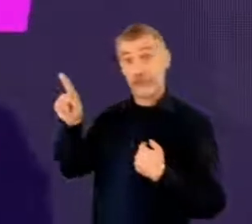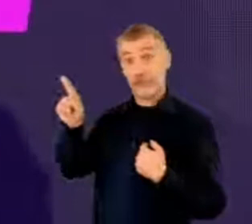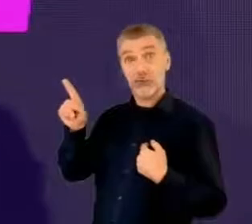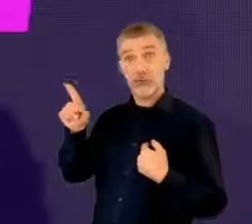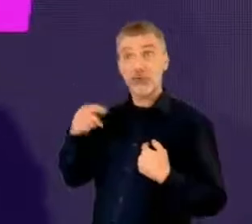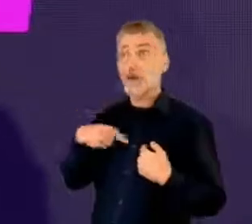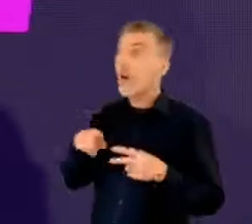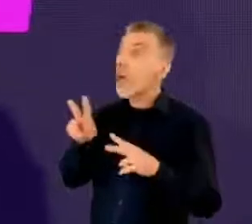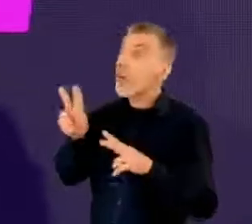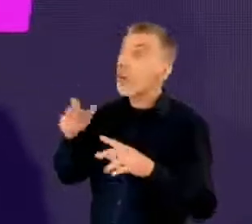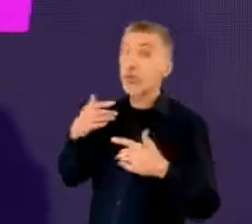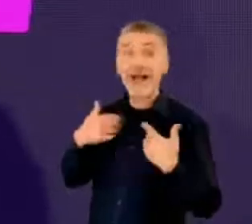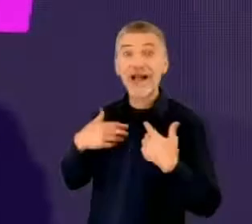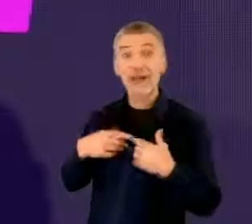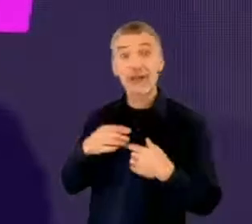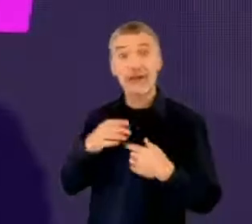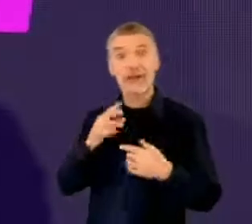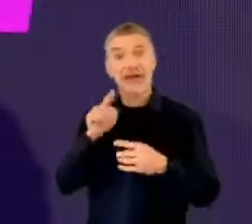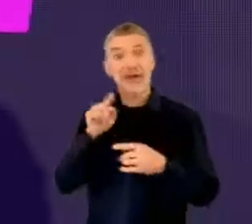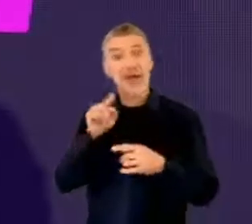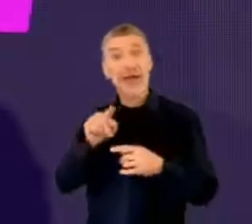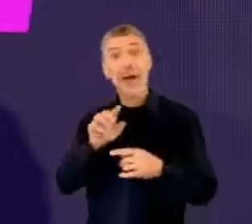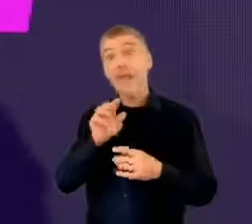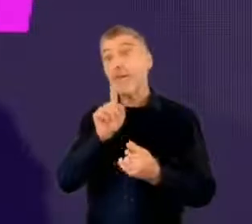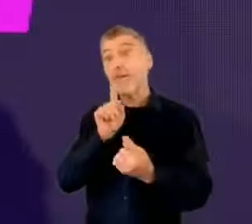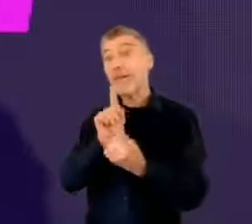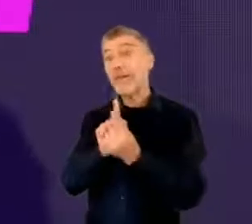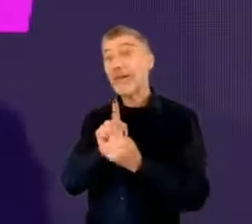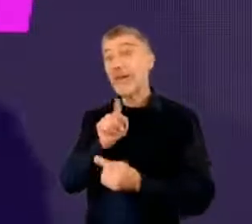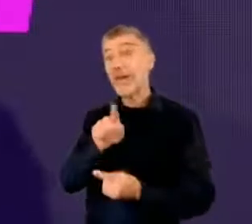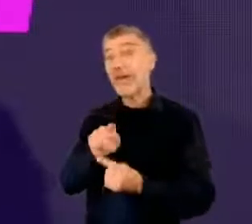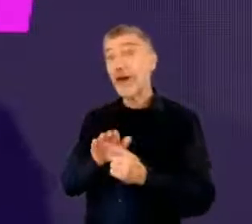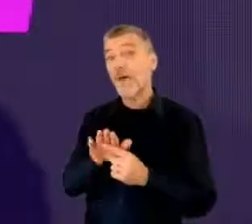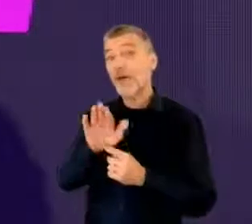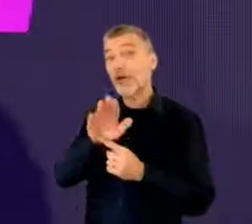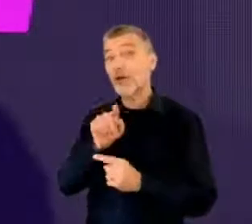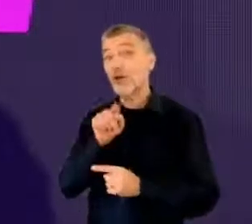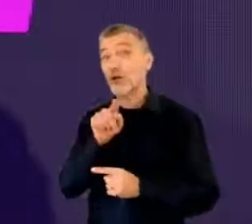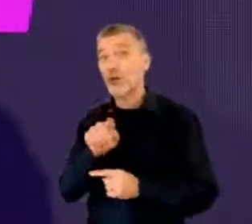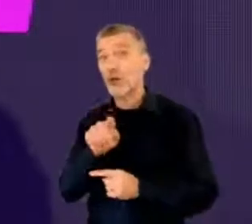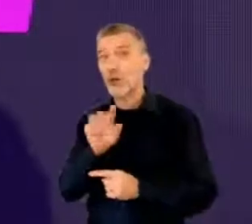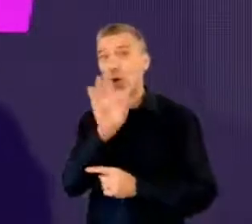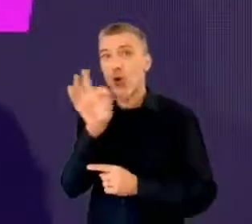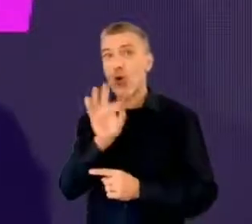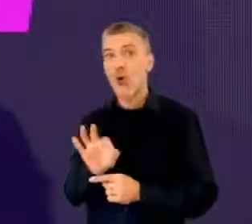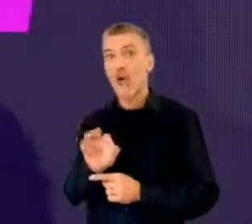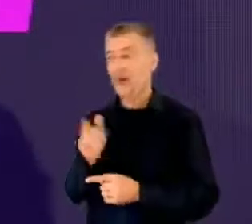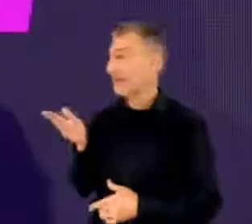the Meet the Future You quiz in Big Bang Explore at mtfy.org.uk.